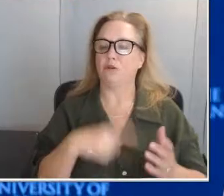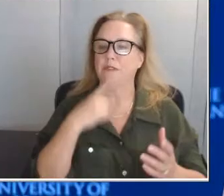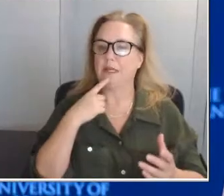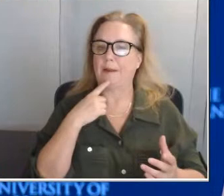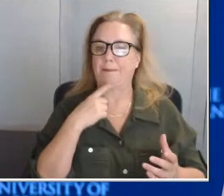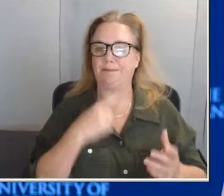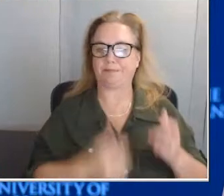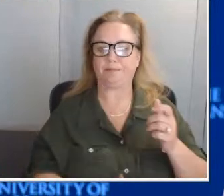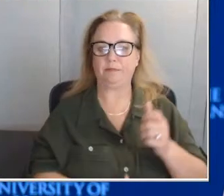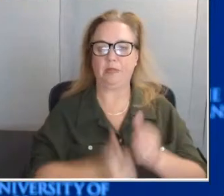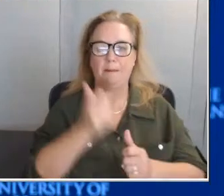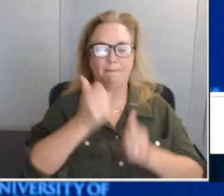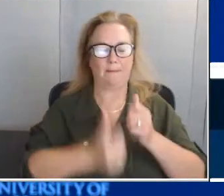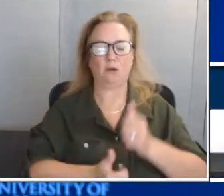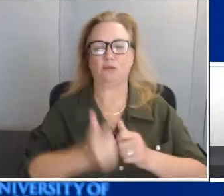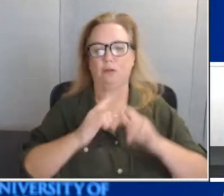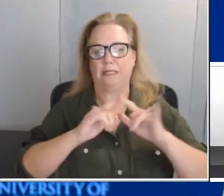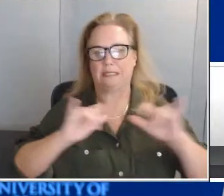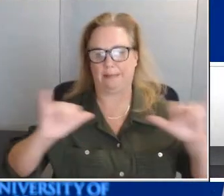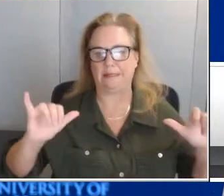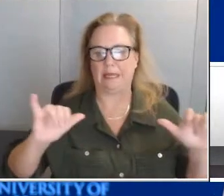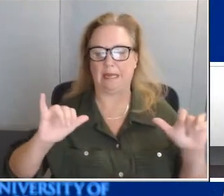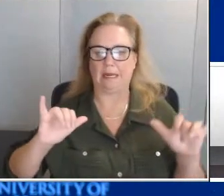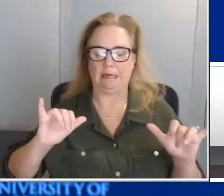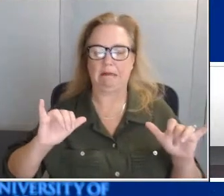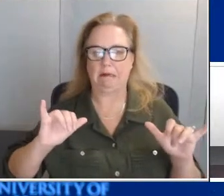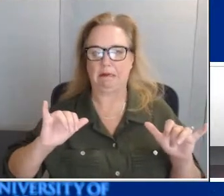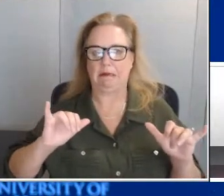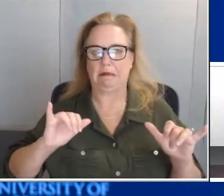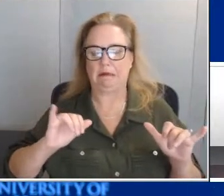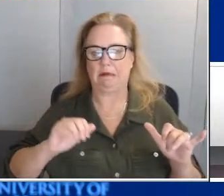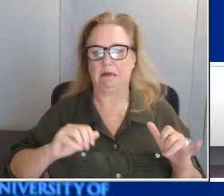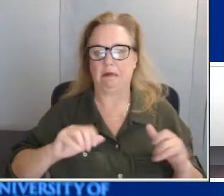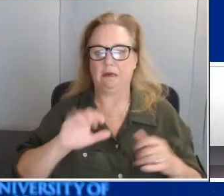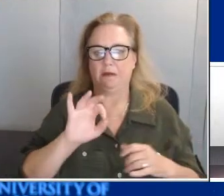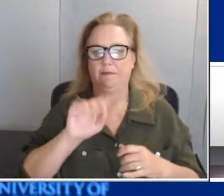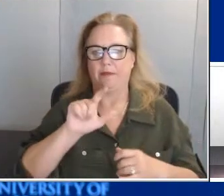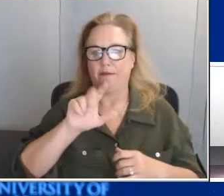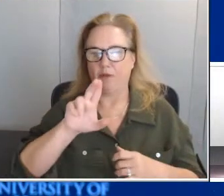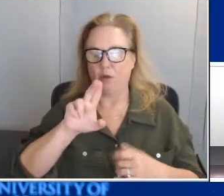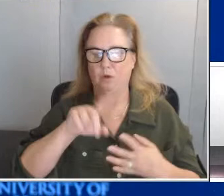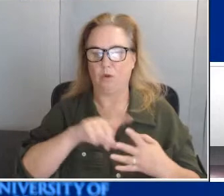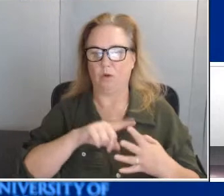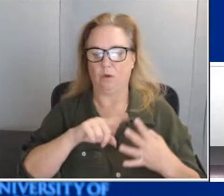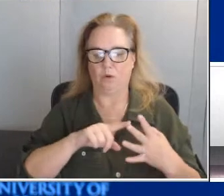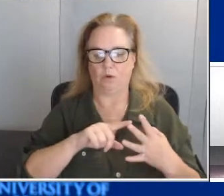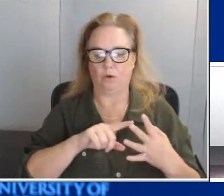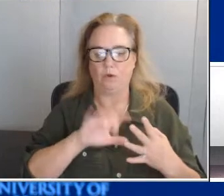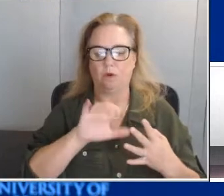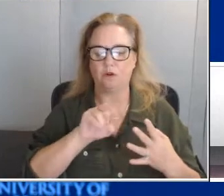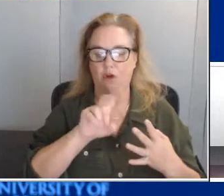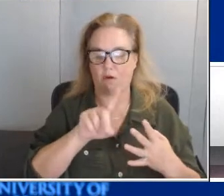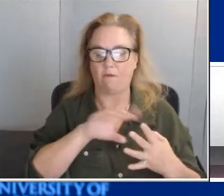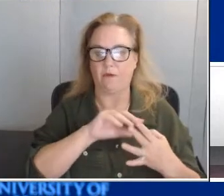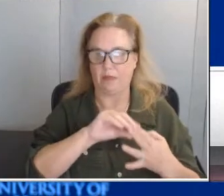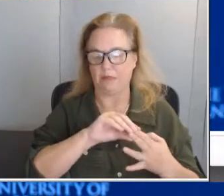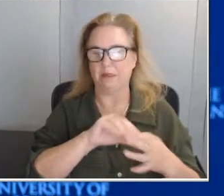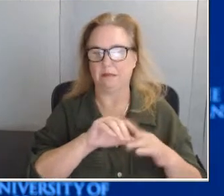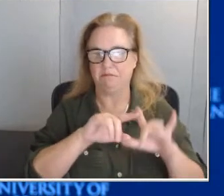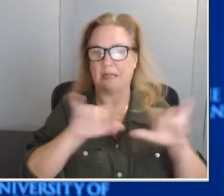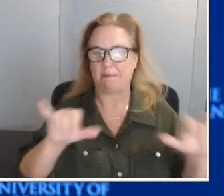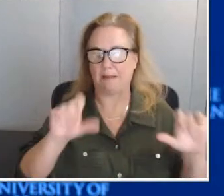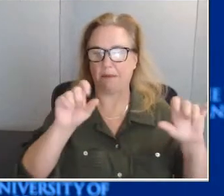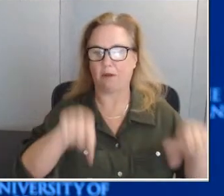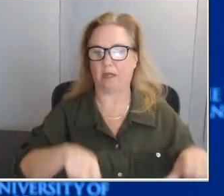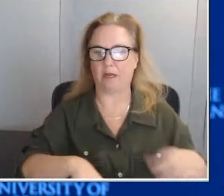you can receive at the same time. You can certainly get influenza and the COVID vaccine at the same time. You